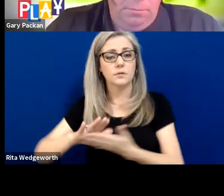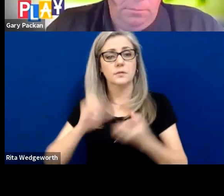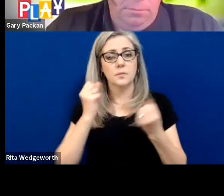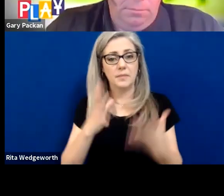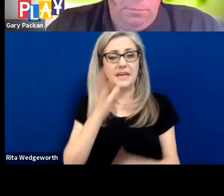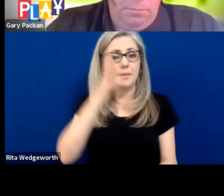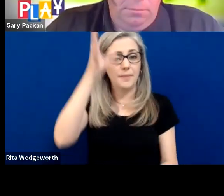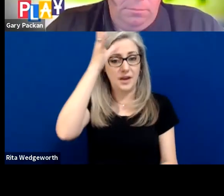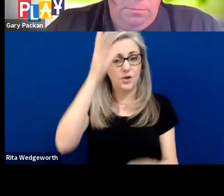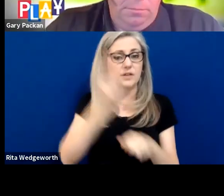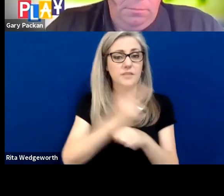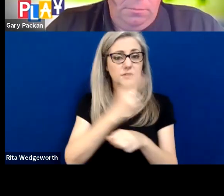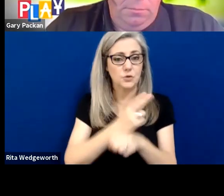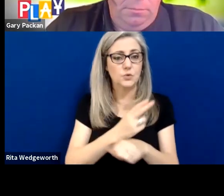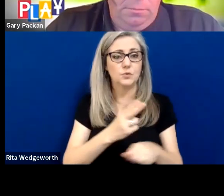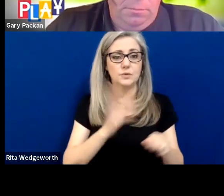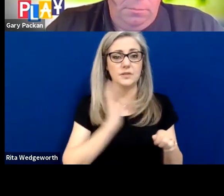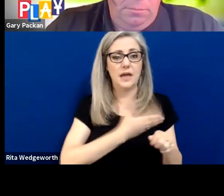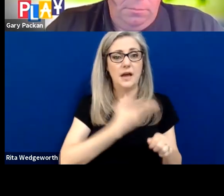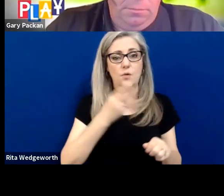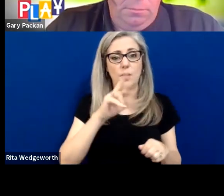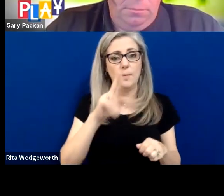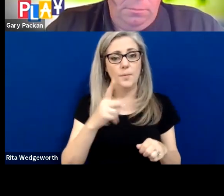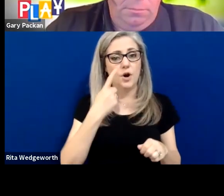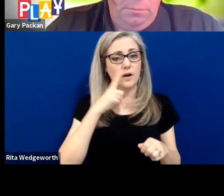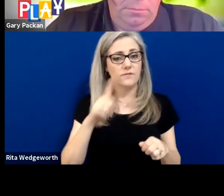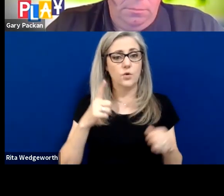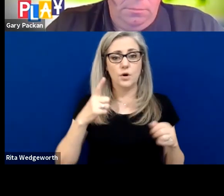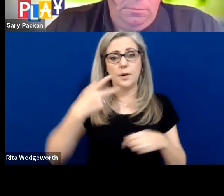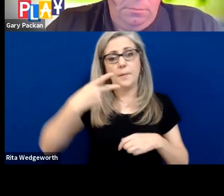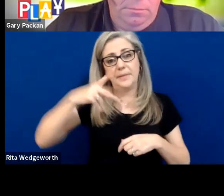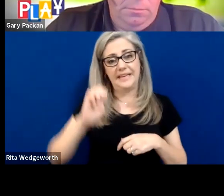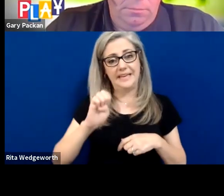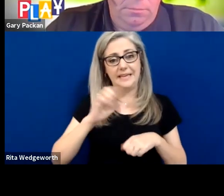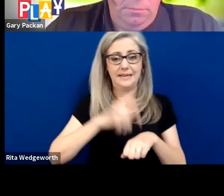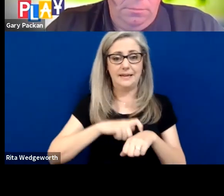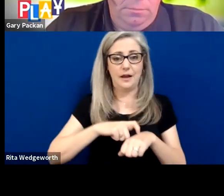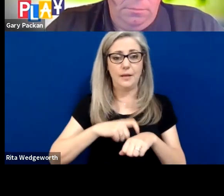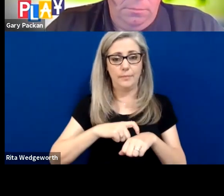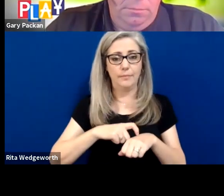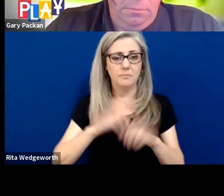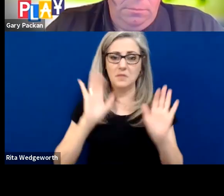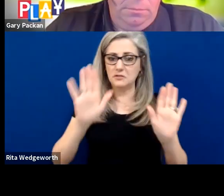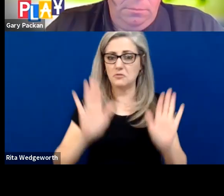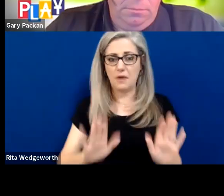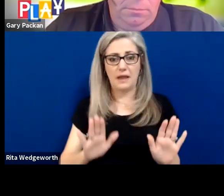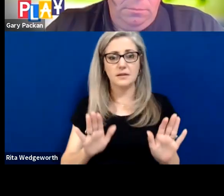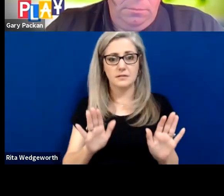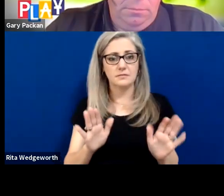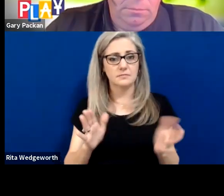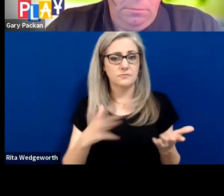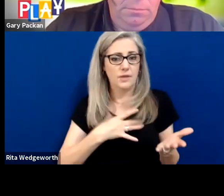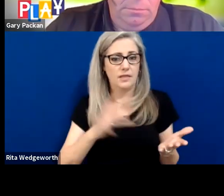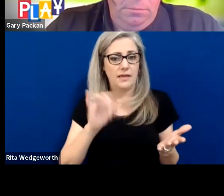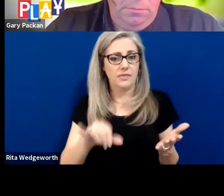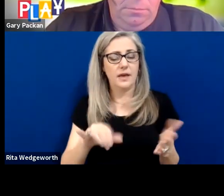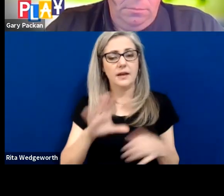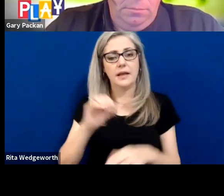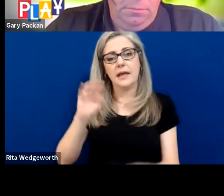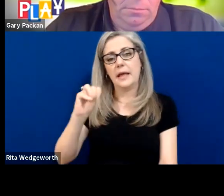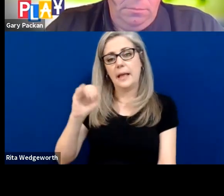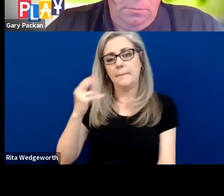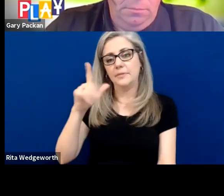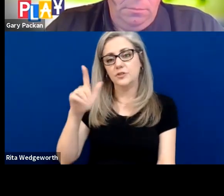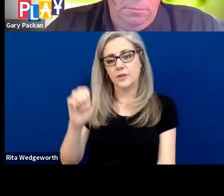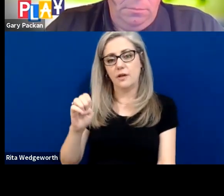that use our park for recess, and that's great. That's what it's there for, and that's what we want them to use it for. And then, with Michelle's idea of the amphitheater